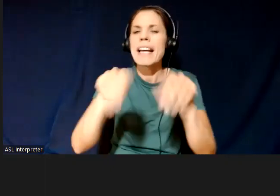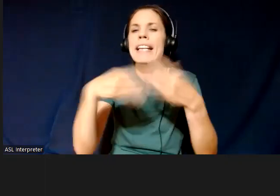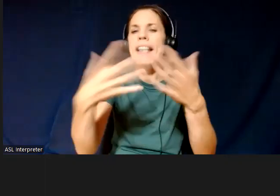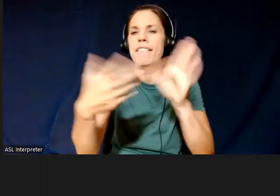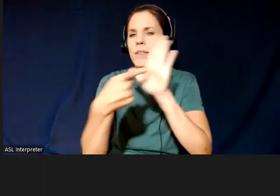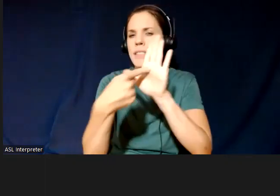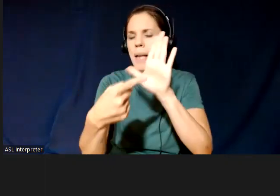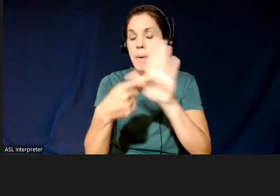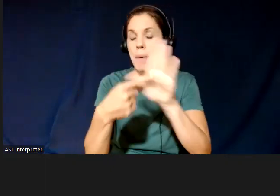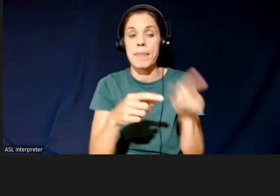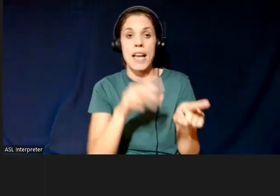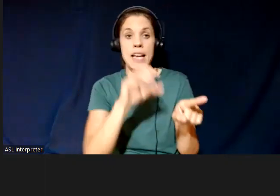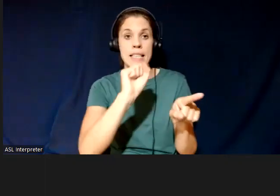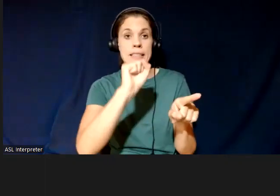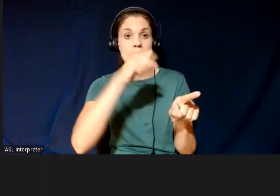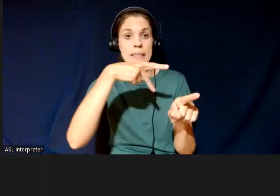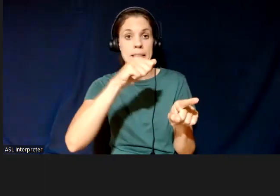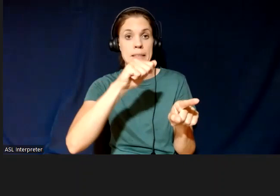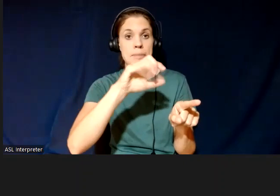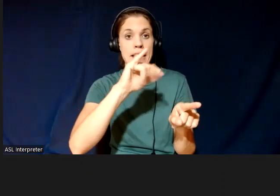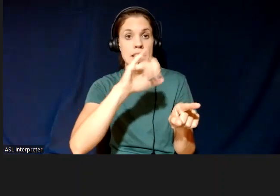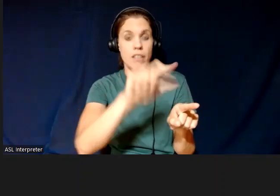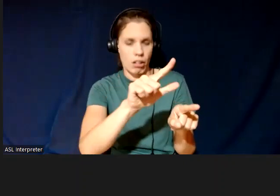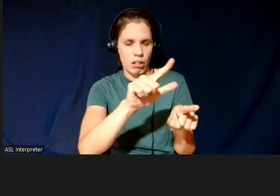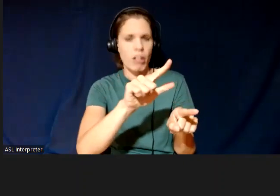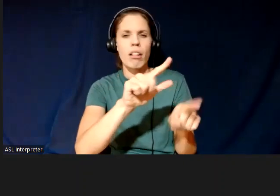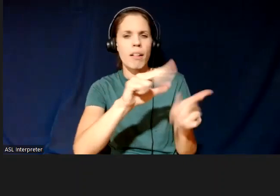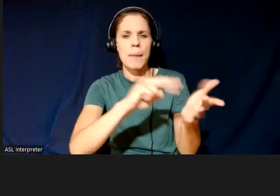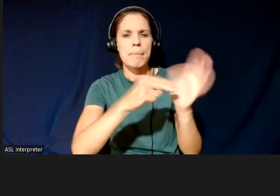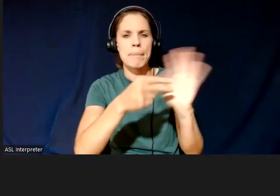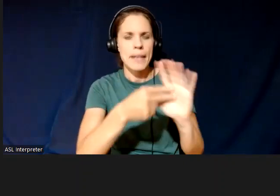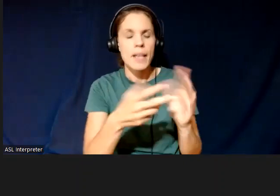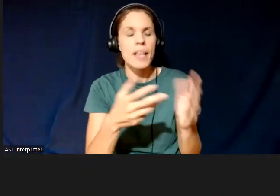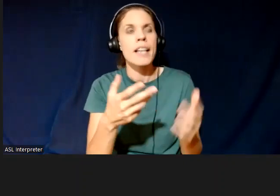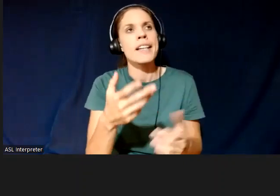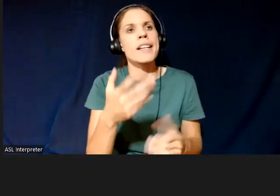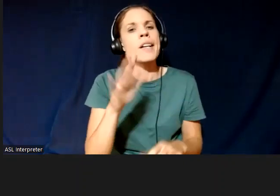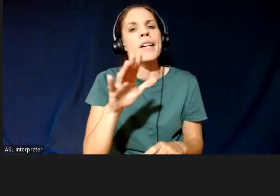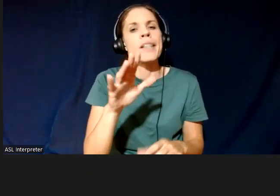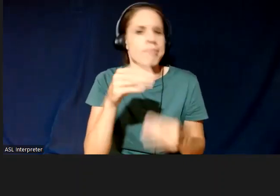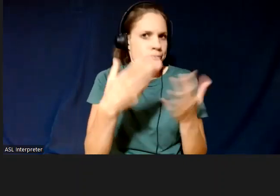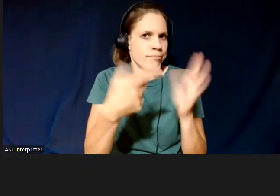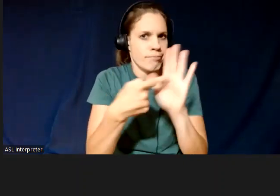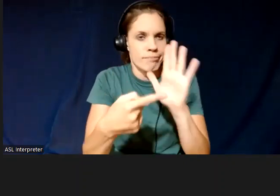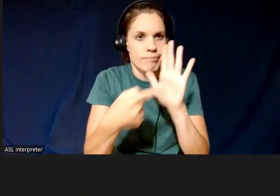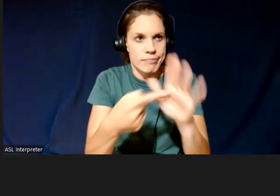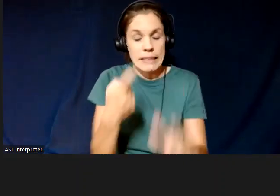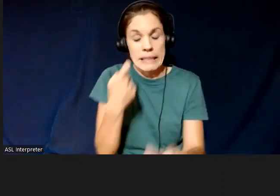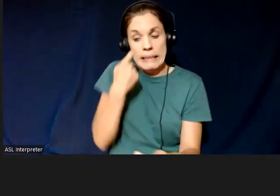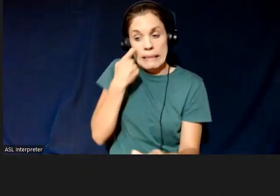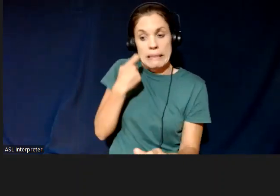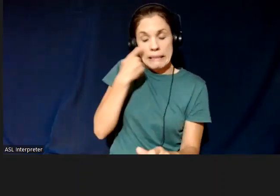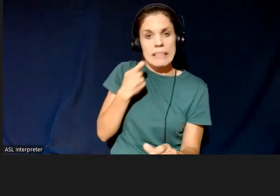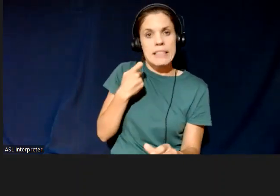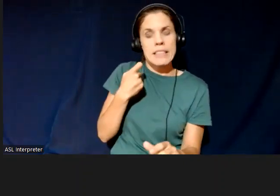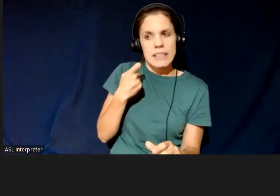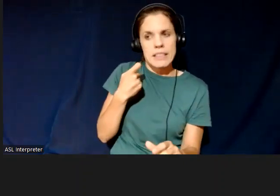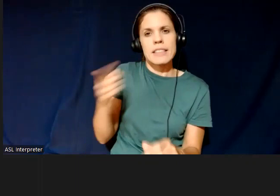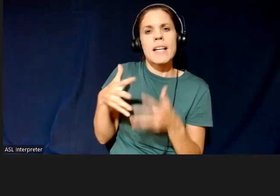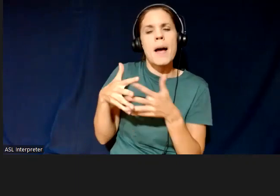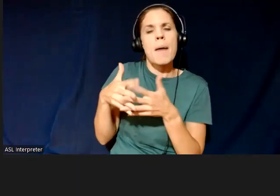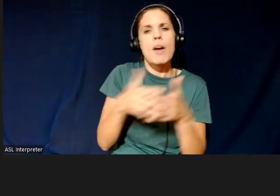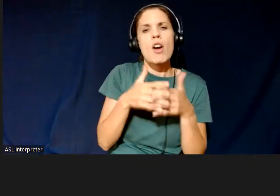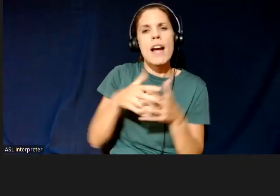spatial flexibility in it. So we recently completed an assessment for the American